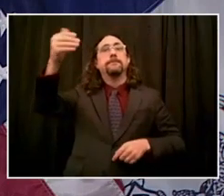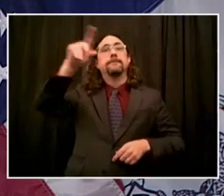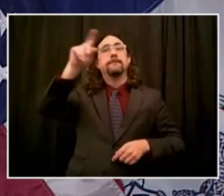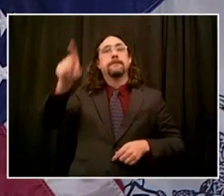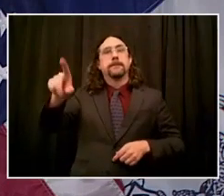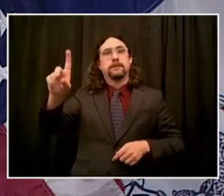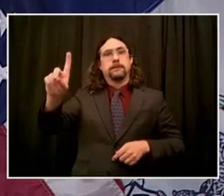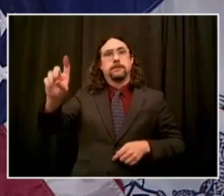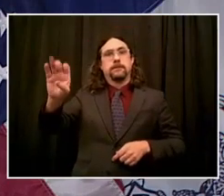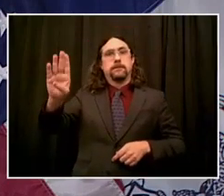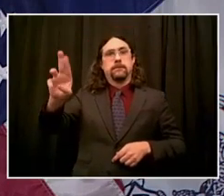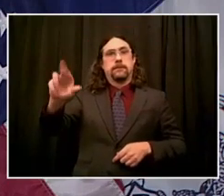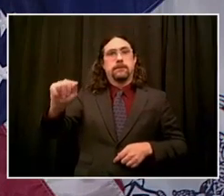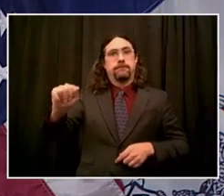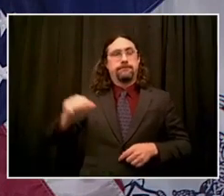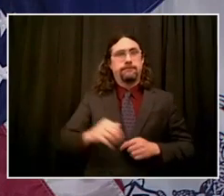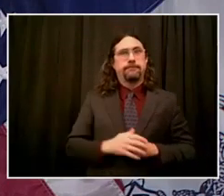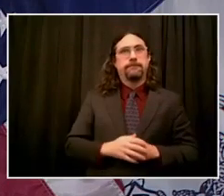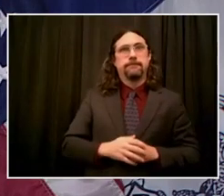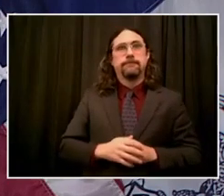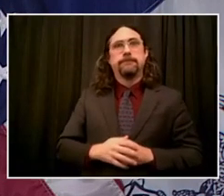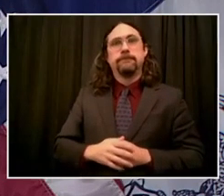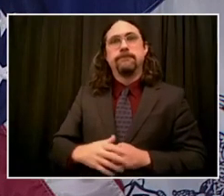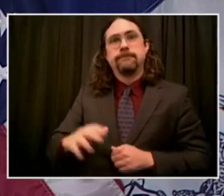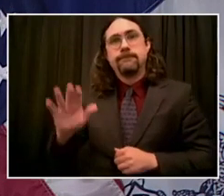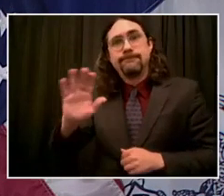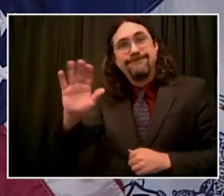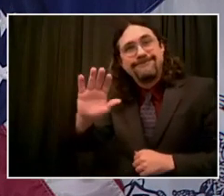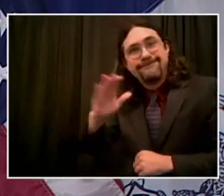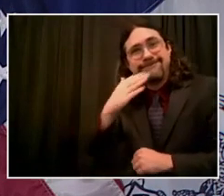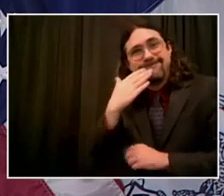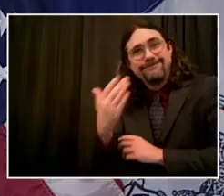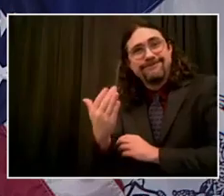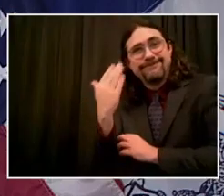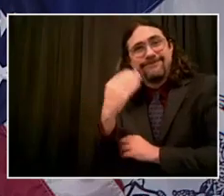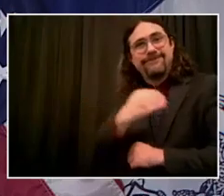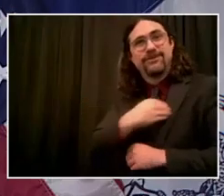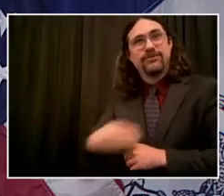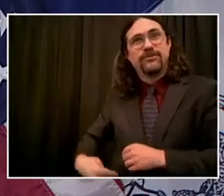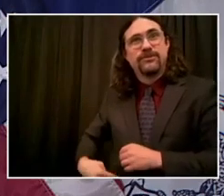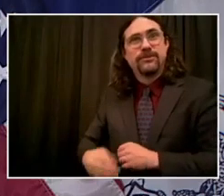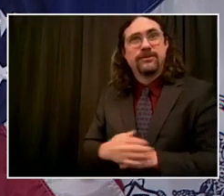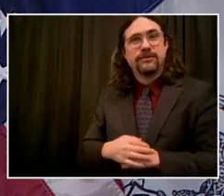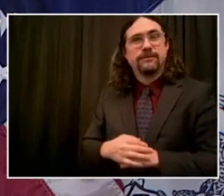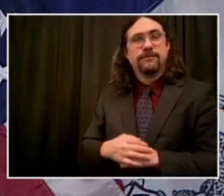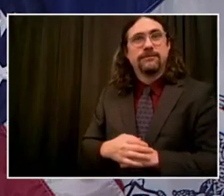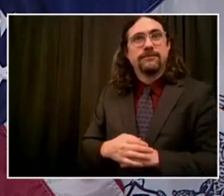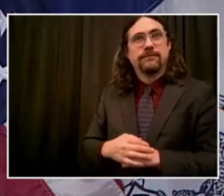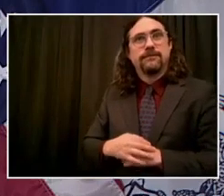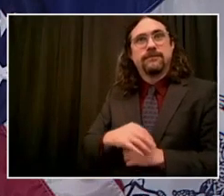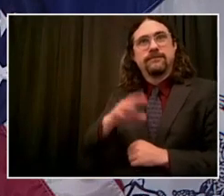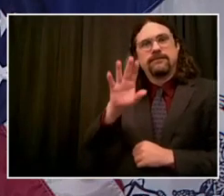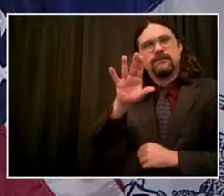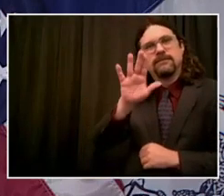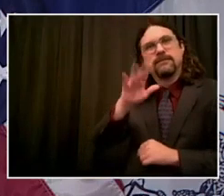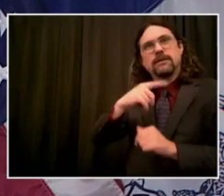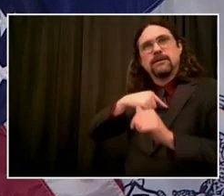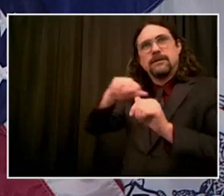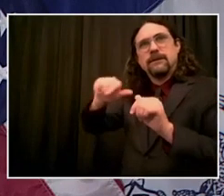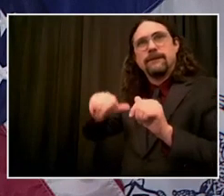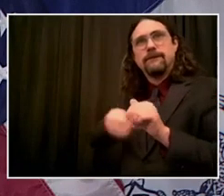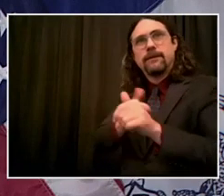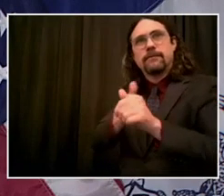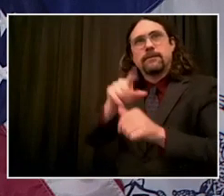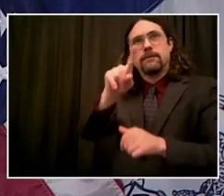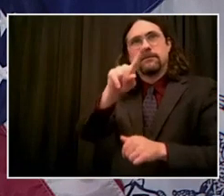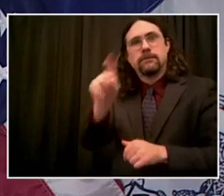on a question that I just don't think has been answered yet, and this specifically regards the expansion of testing citywide, particularly now as